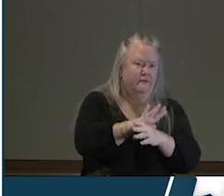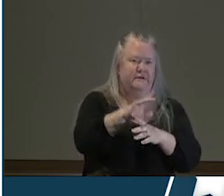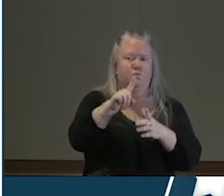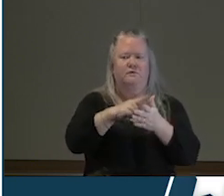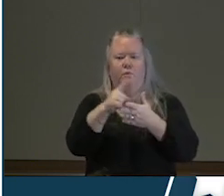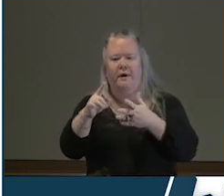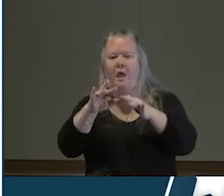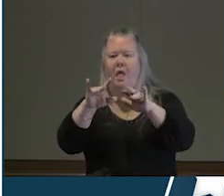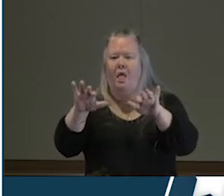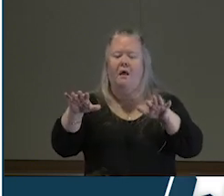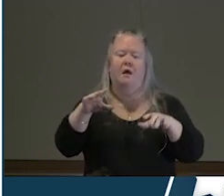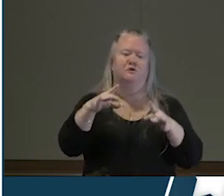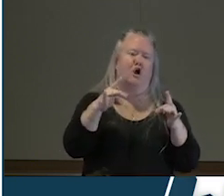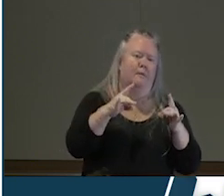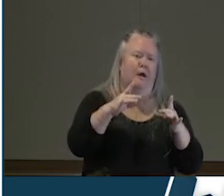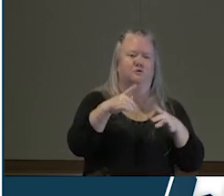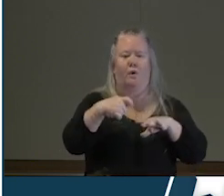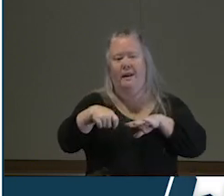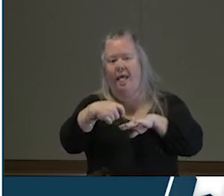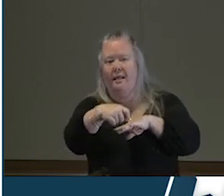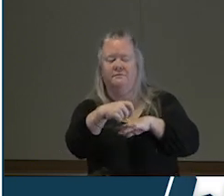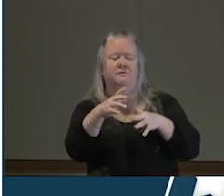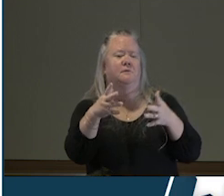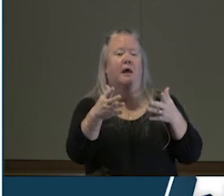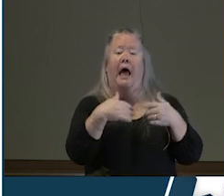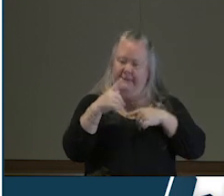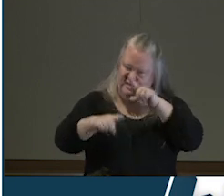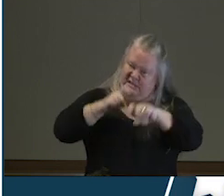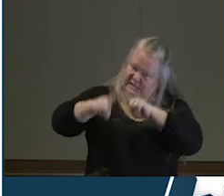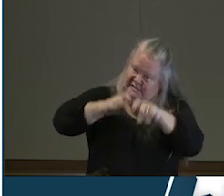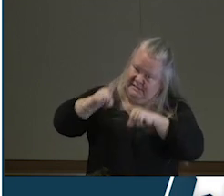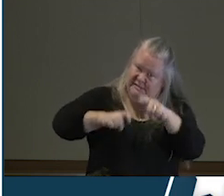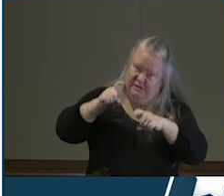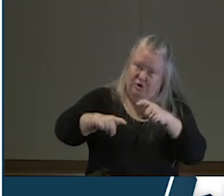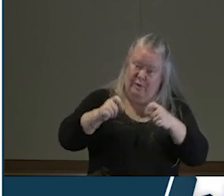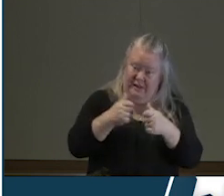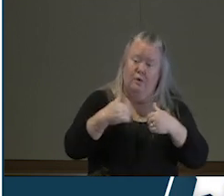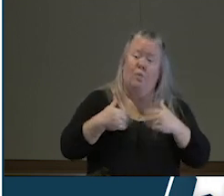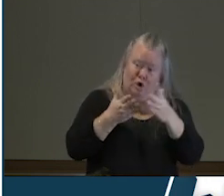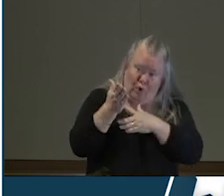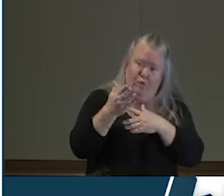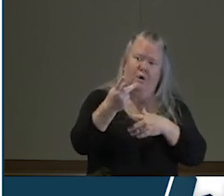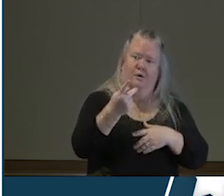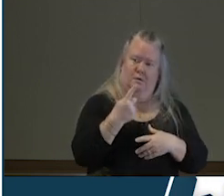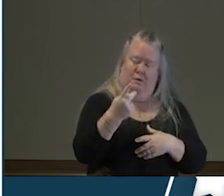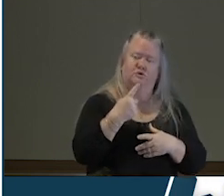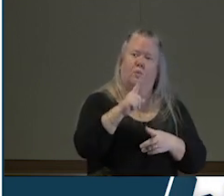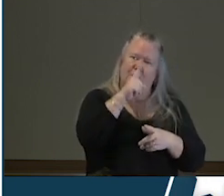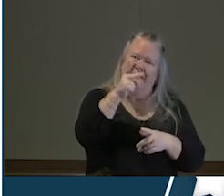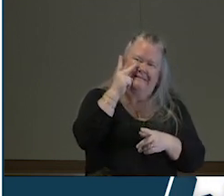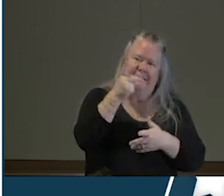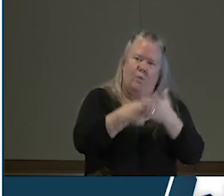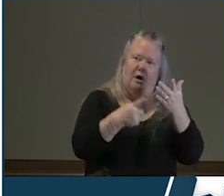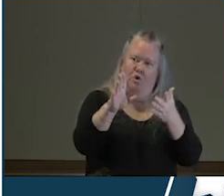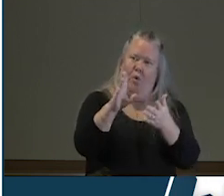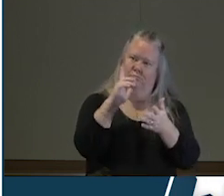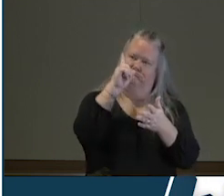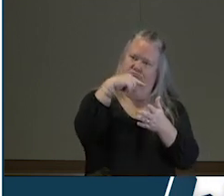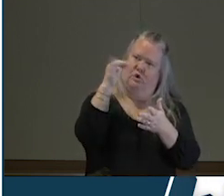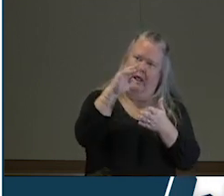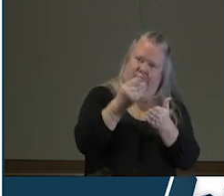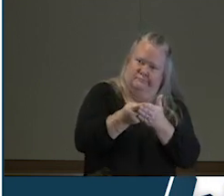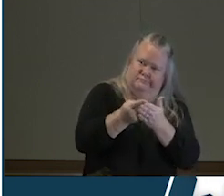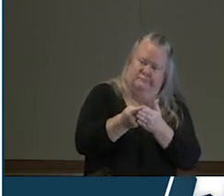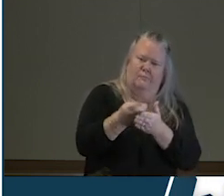and what about Starbucks or getting your nails done or anything that exists. We're going through it so that we can really see what's going on so that we